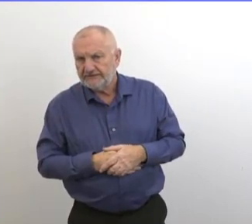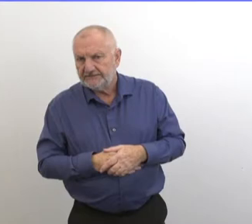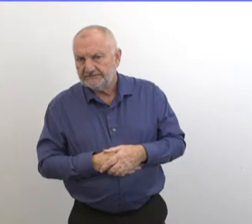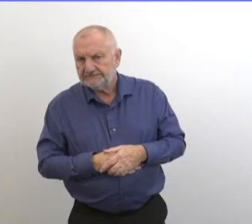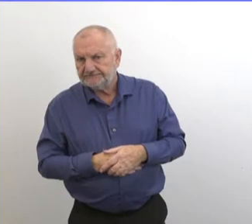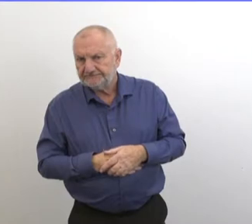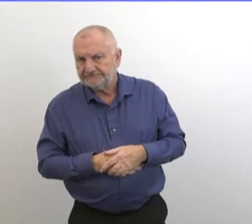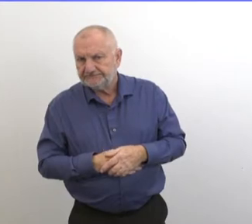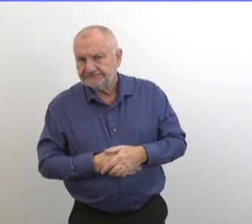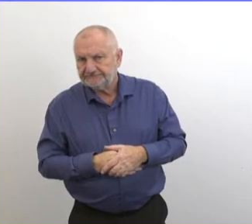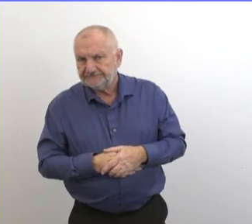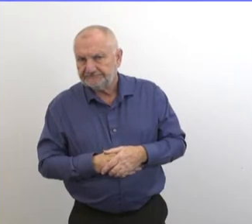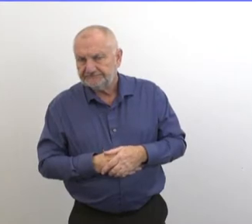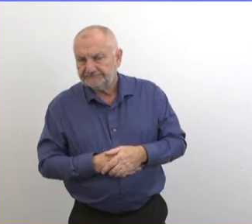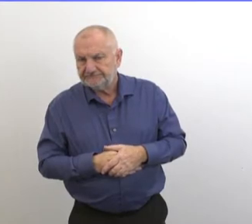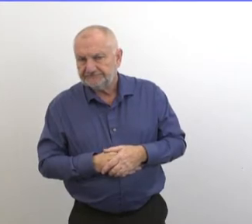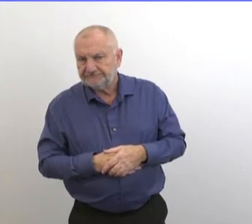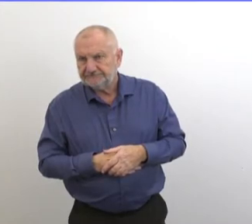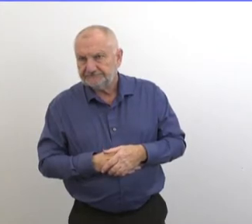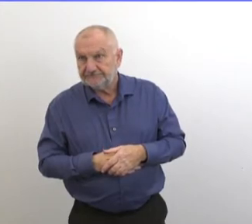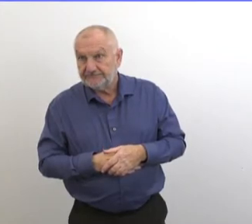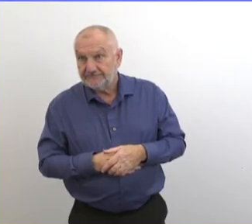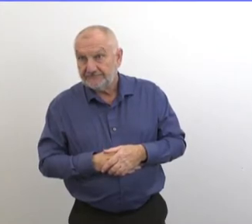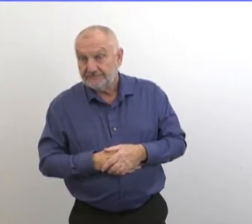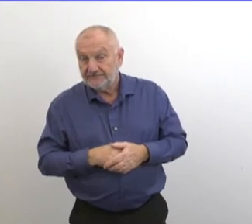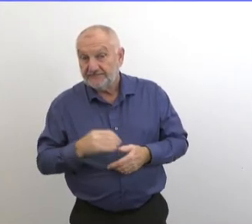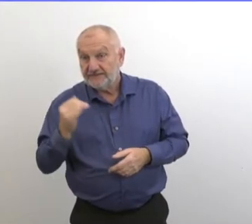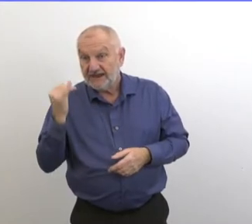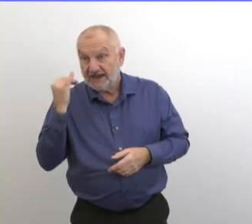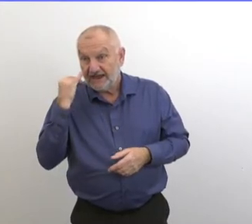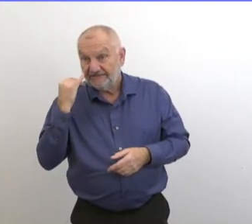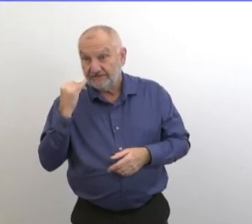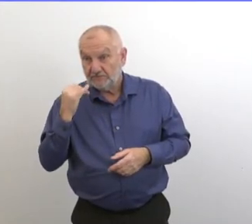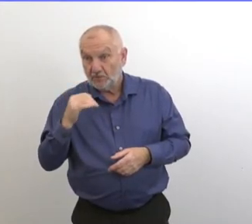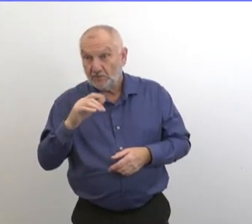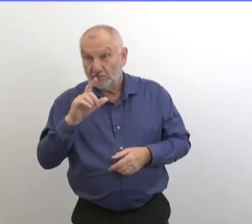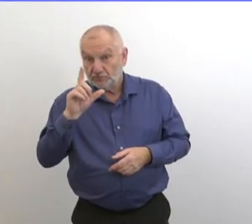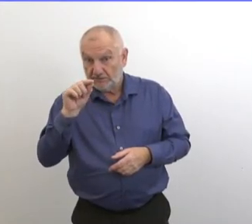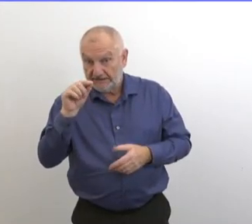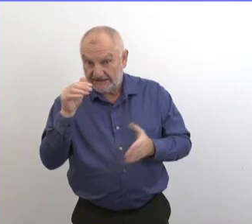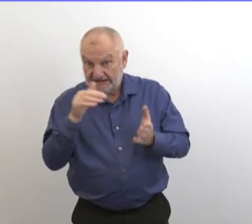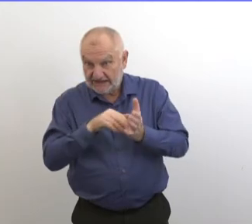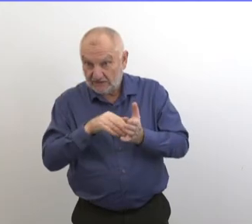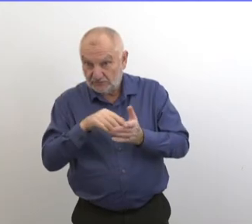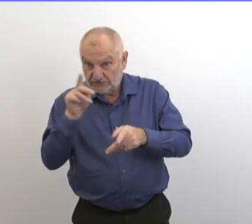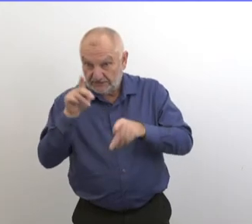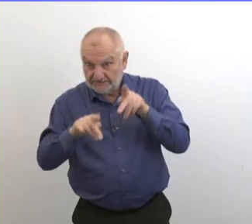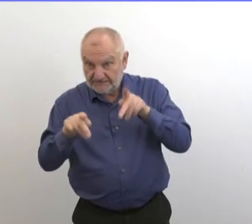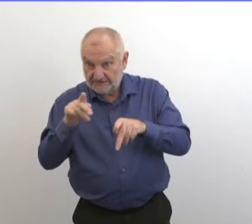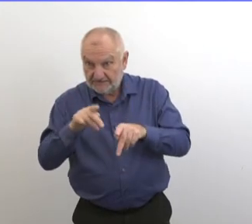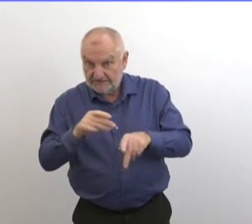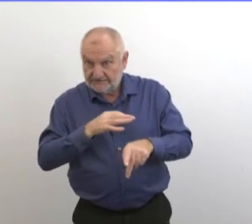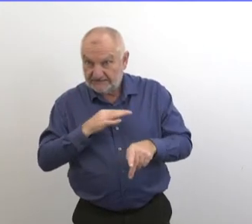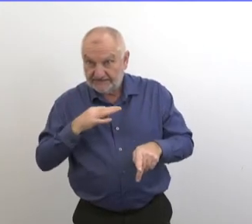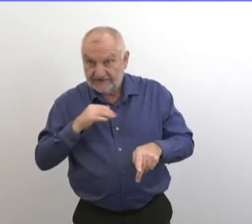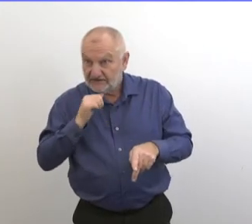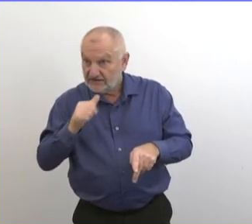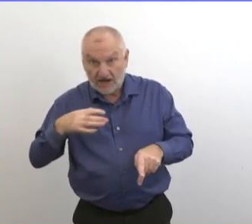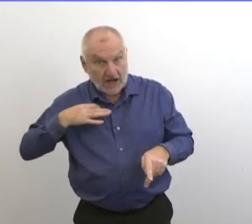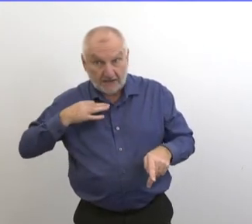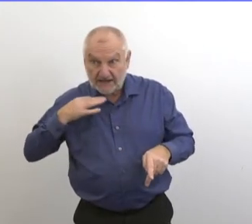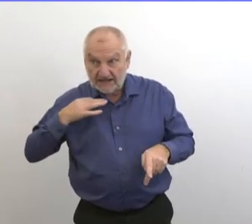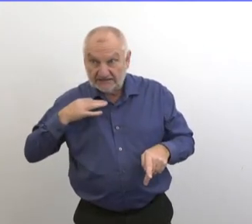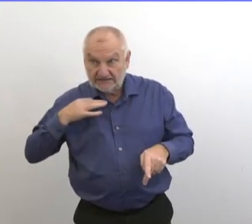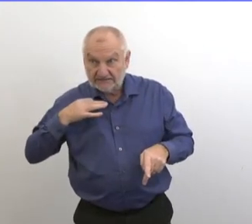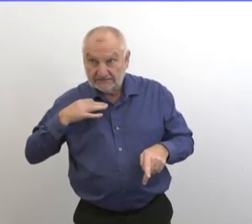Minister, what happens if there's money left over if not all 20,000 workers apply? Well, again, I mean, we look on this as